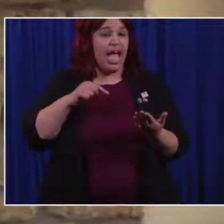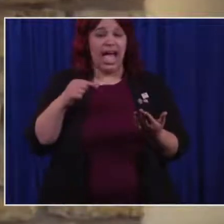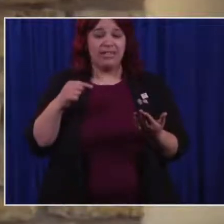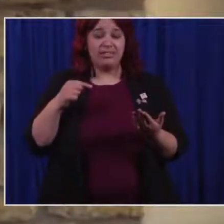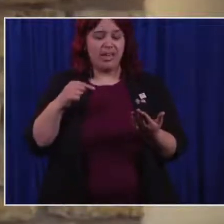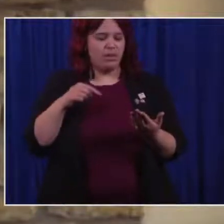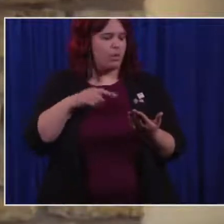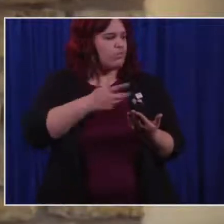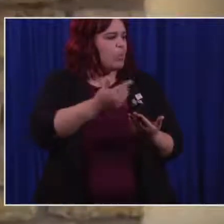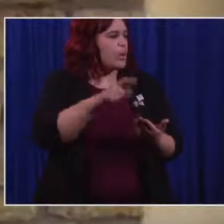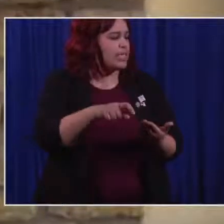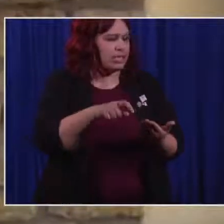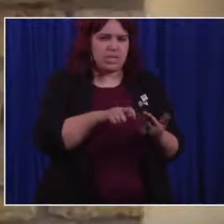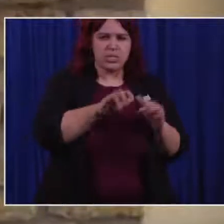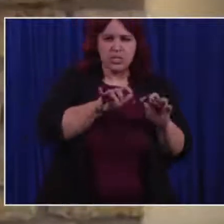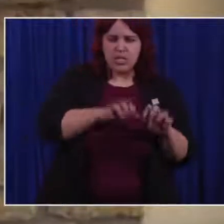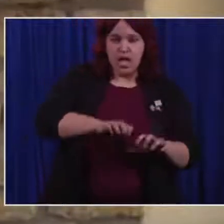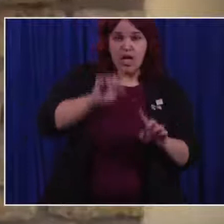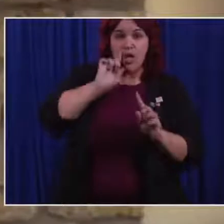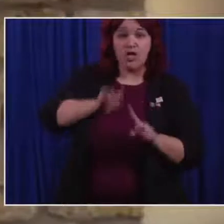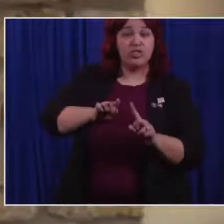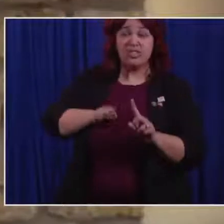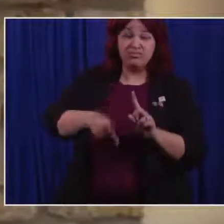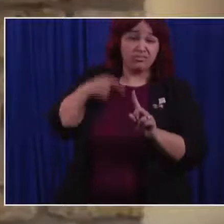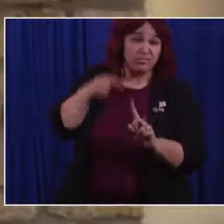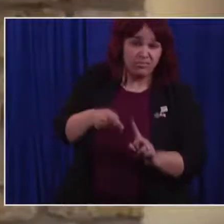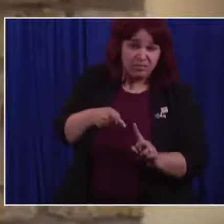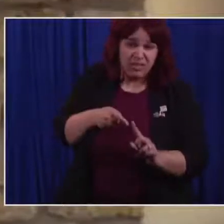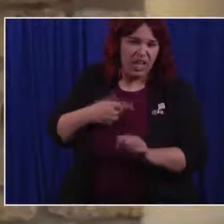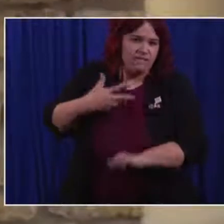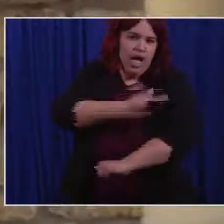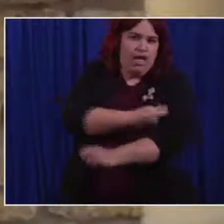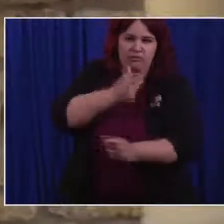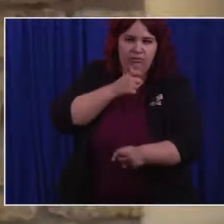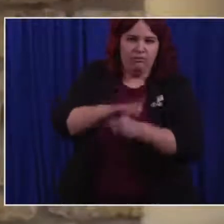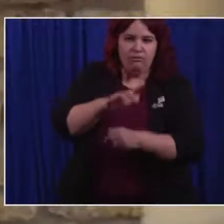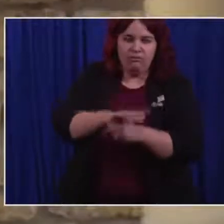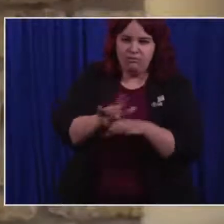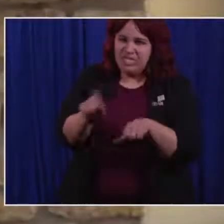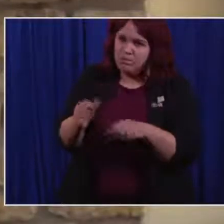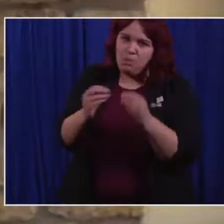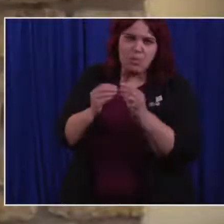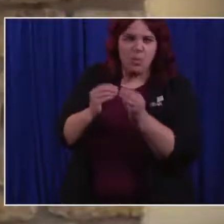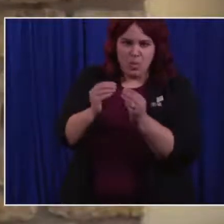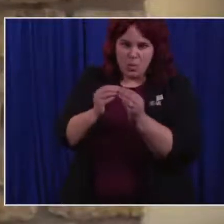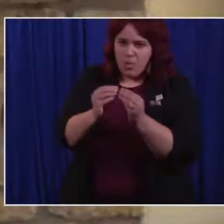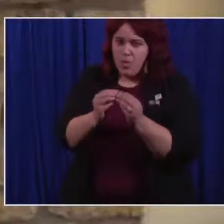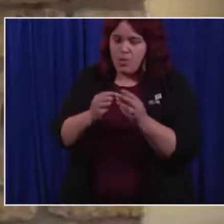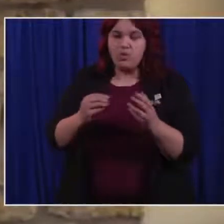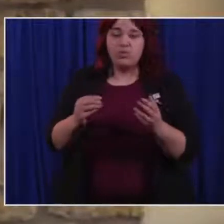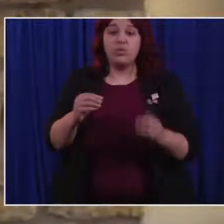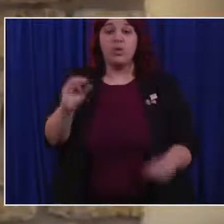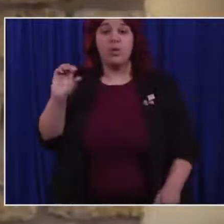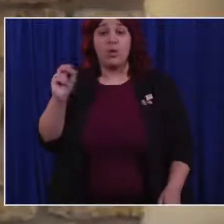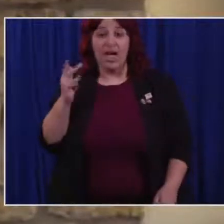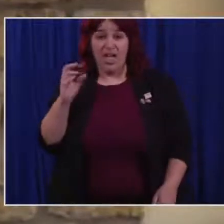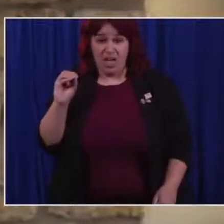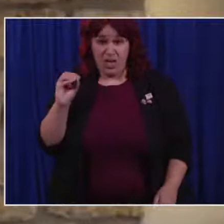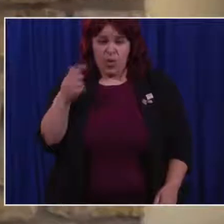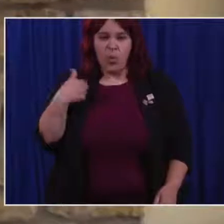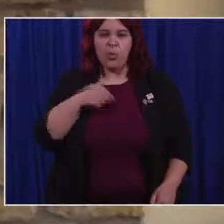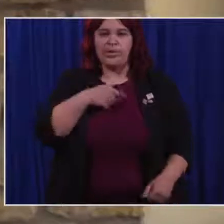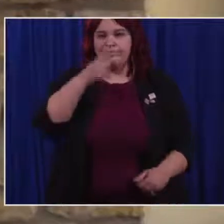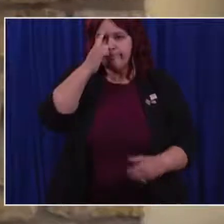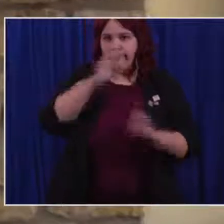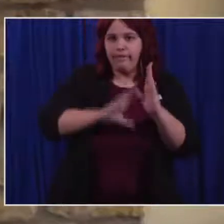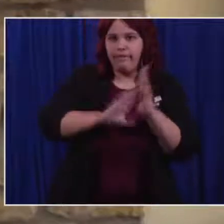important thing we need by far is just more vaccine. And what we have done in Ohio is build a system. And